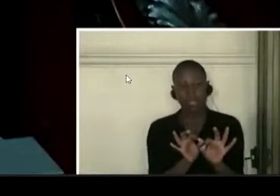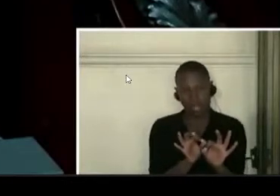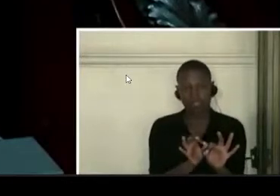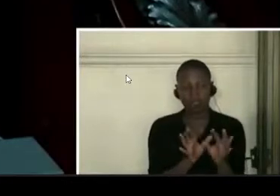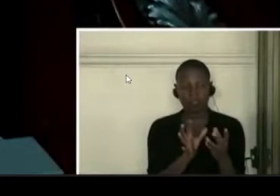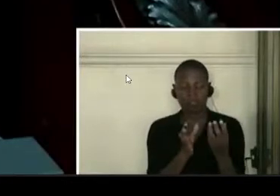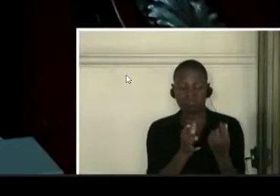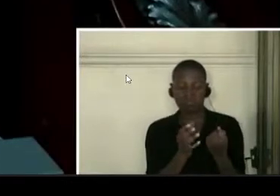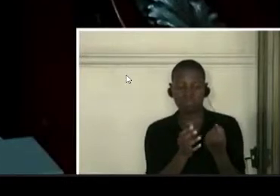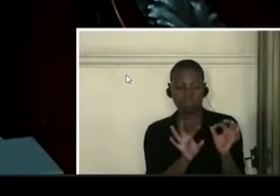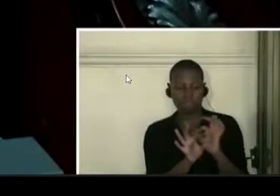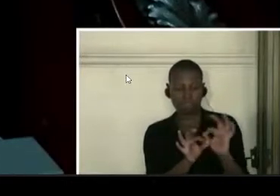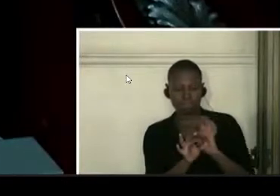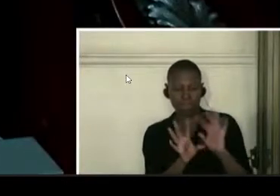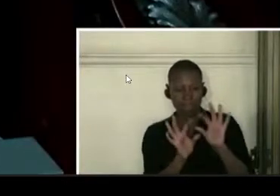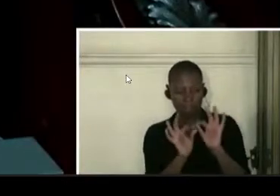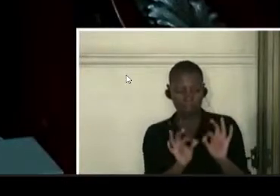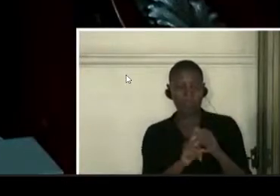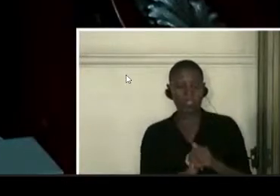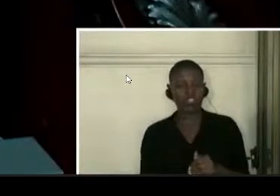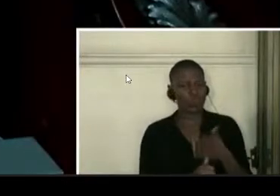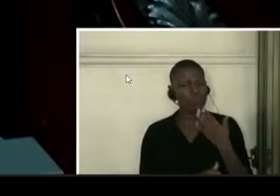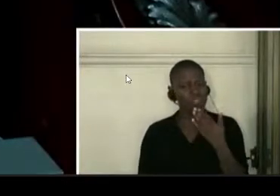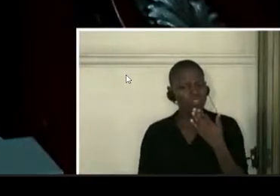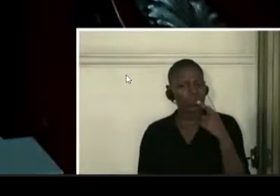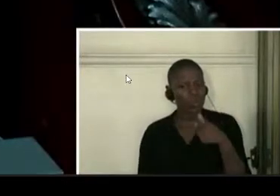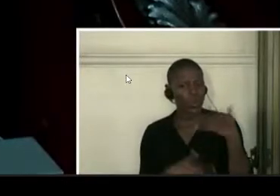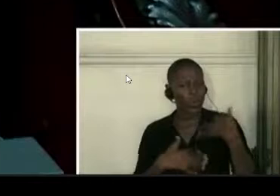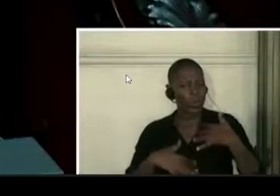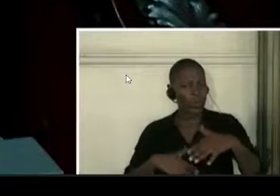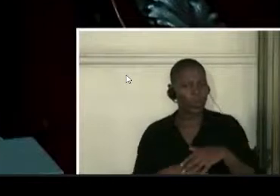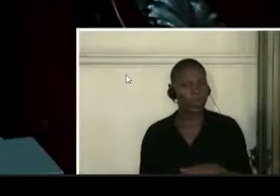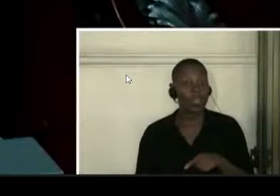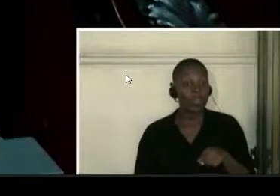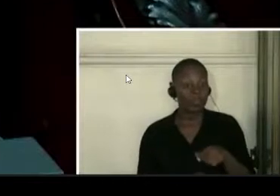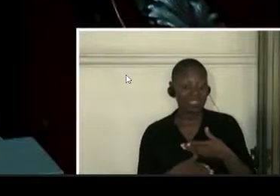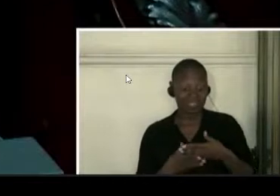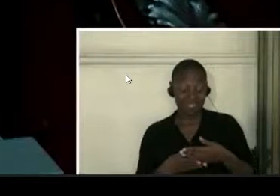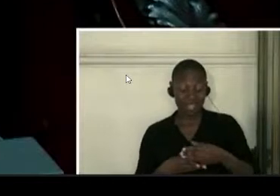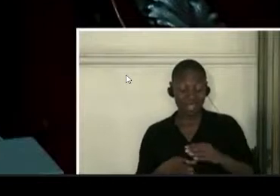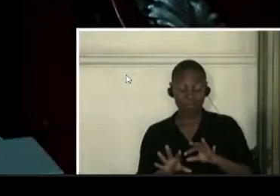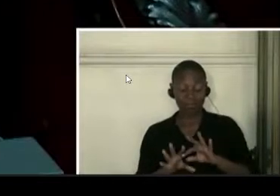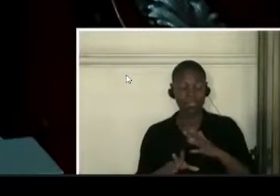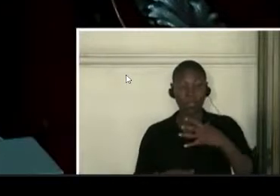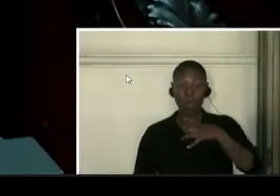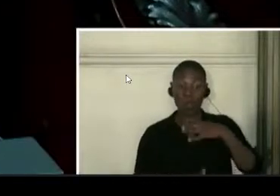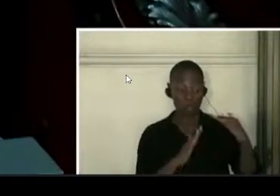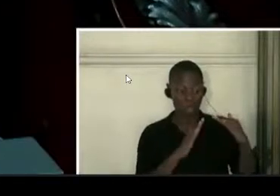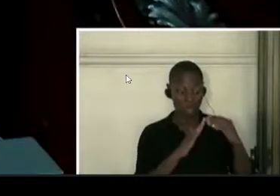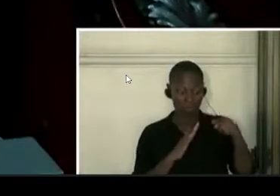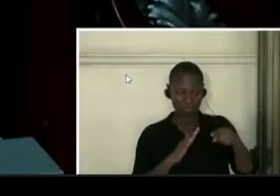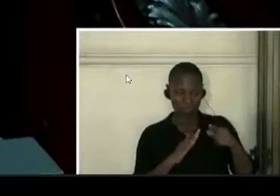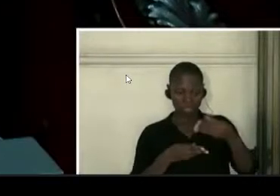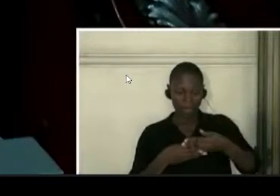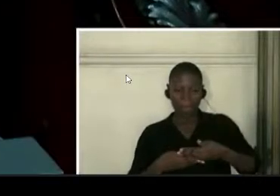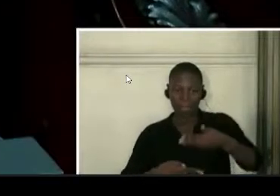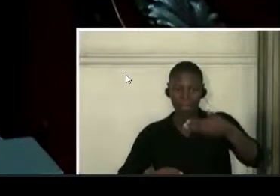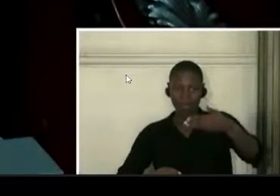ihlombe ake ngiphawule ukugcina nge issue yamatayitela oyishilo lapha ngaphambili kuyiqinisa ukuthi